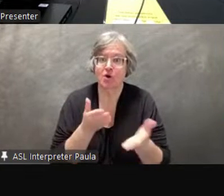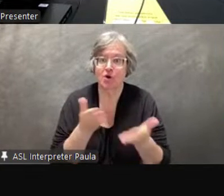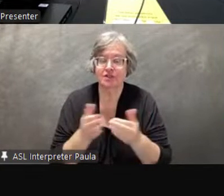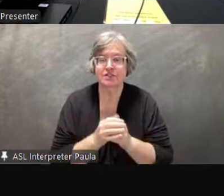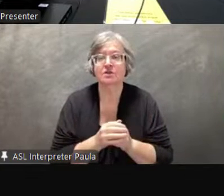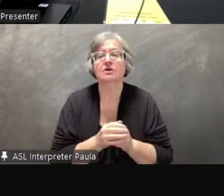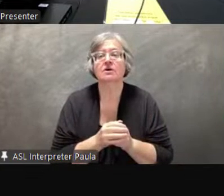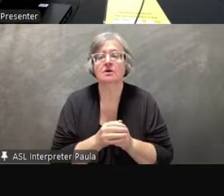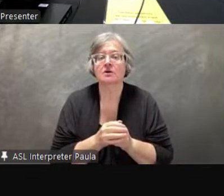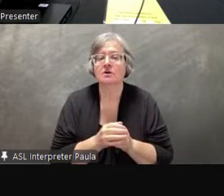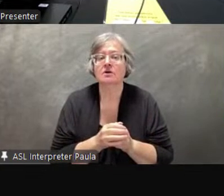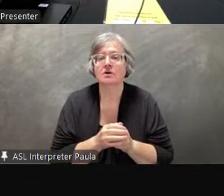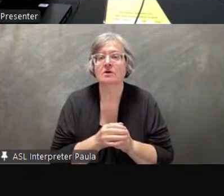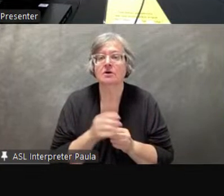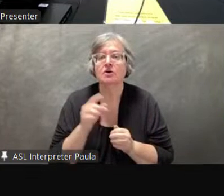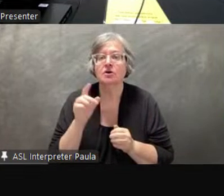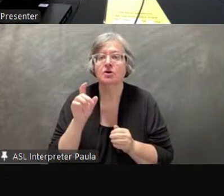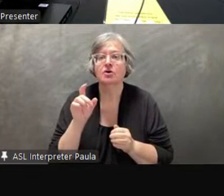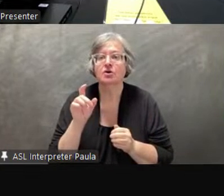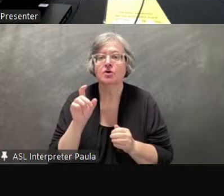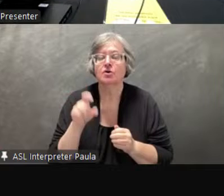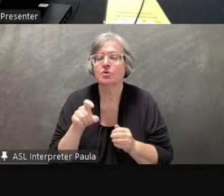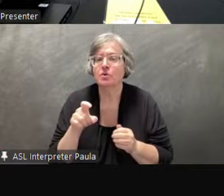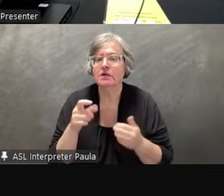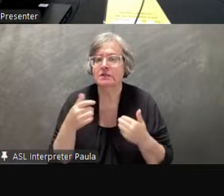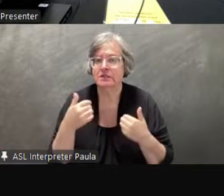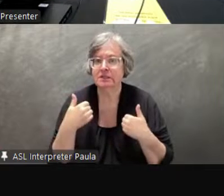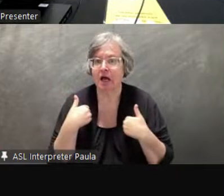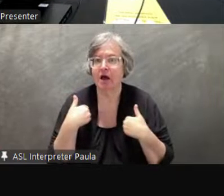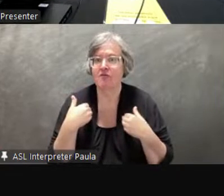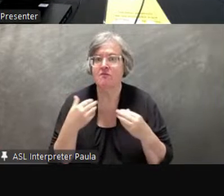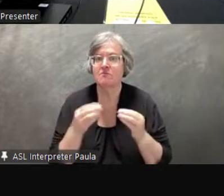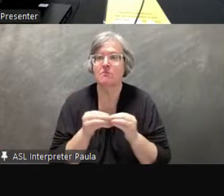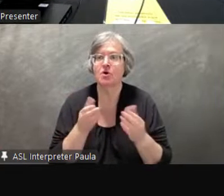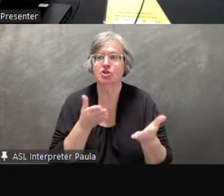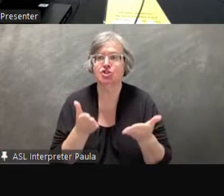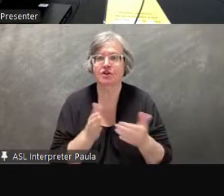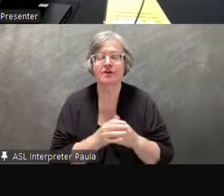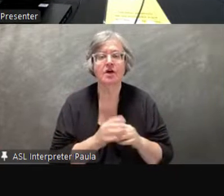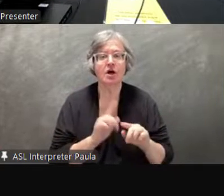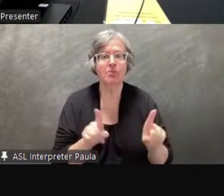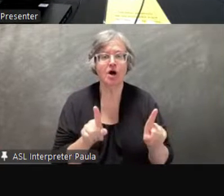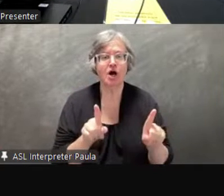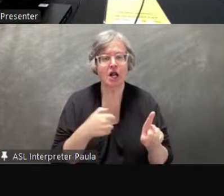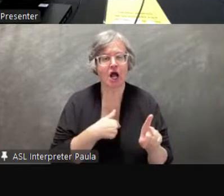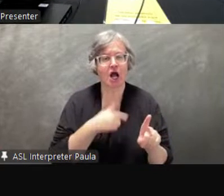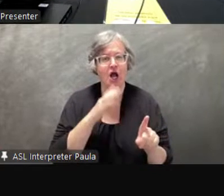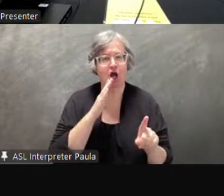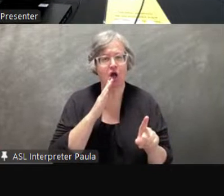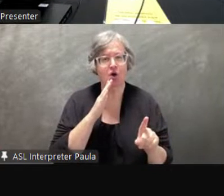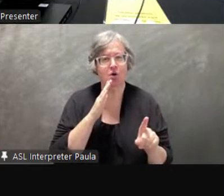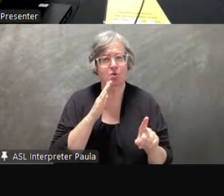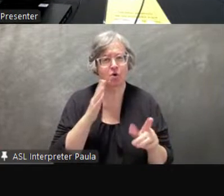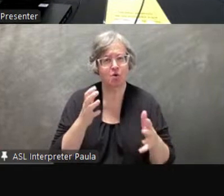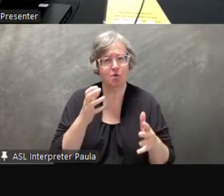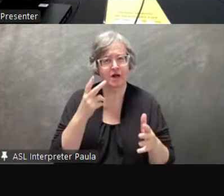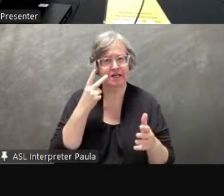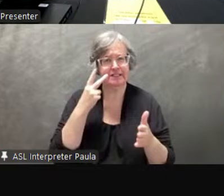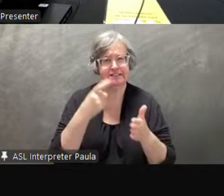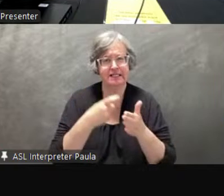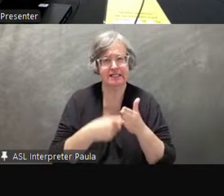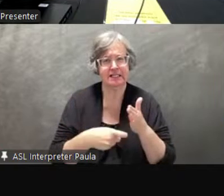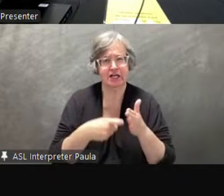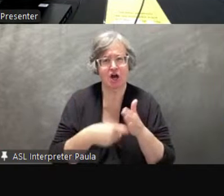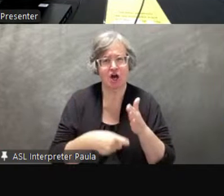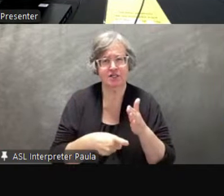need to do just to return to 2007. But I would appreciate some of the costs of scenarios